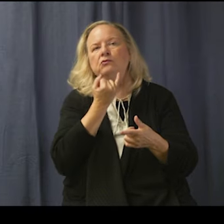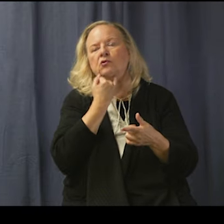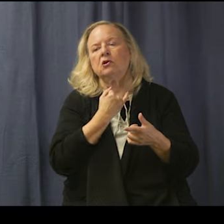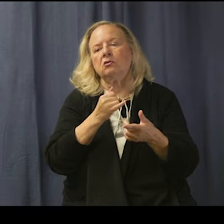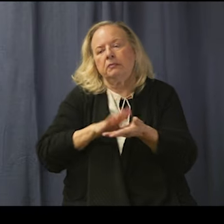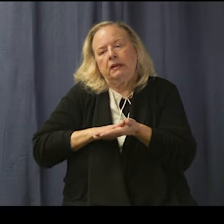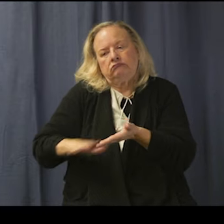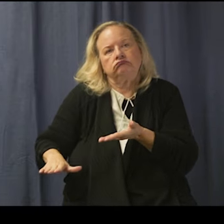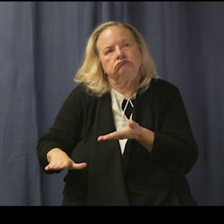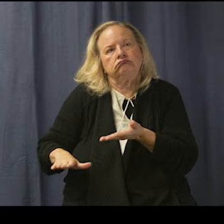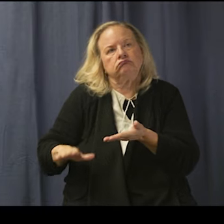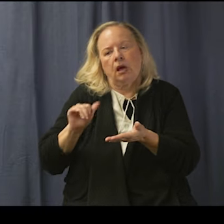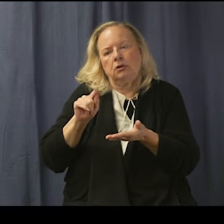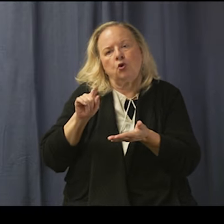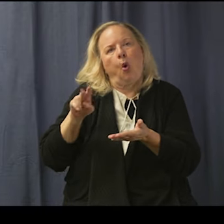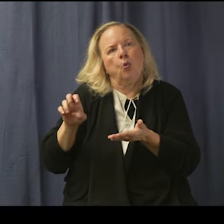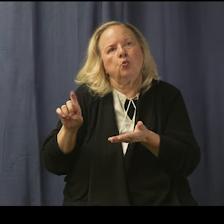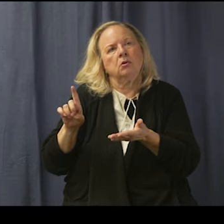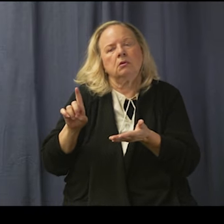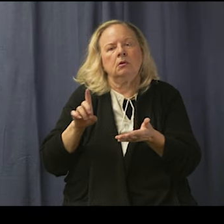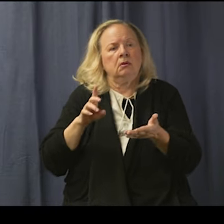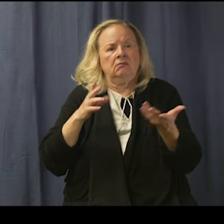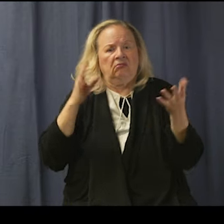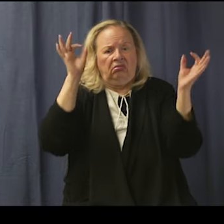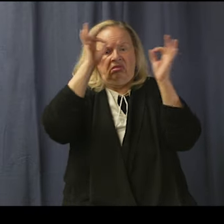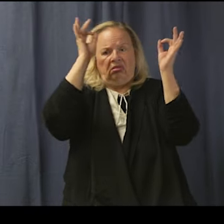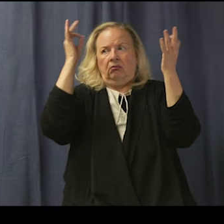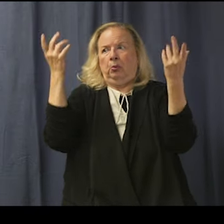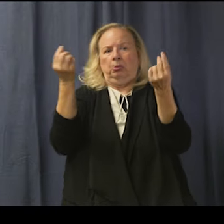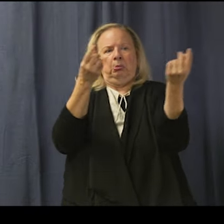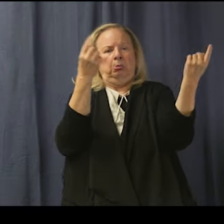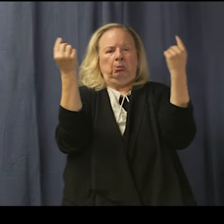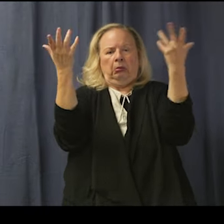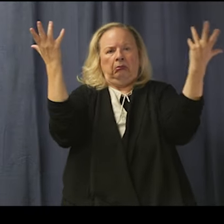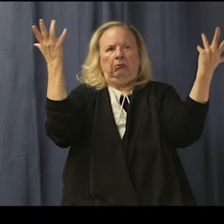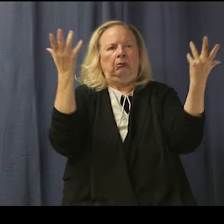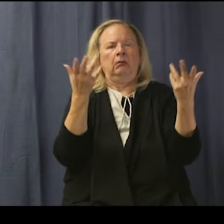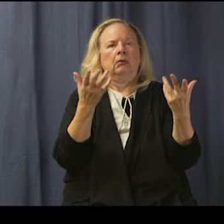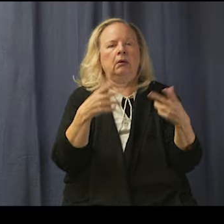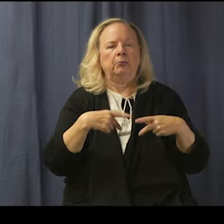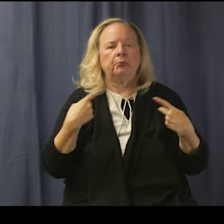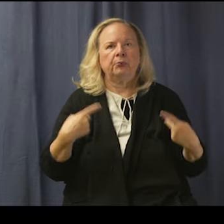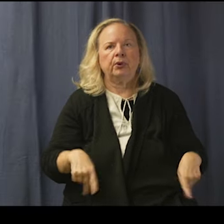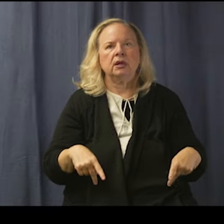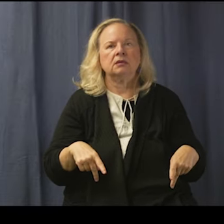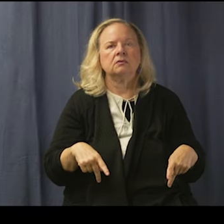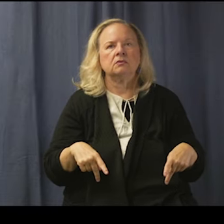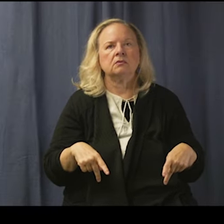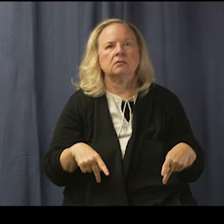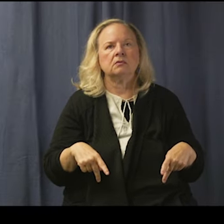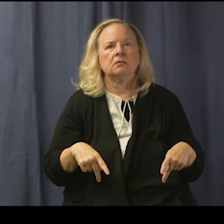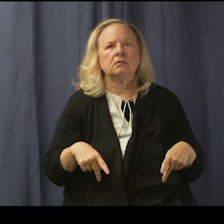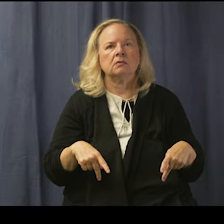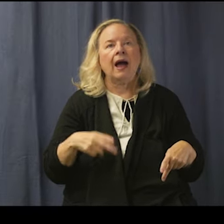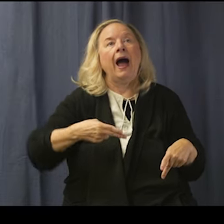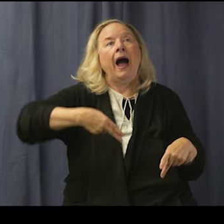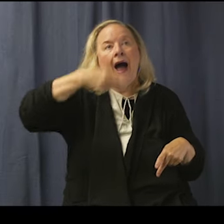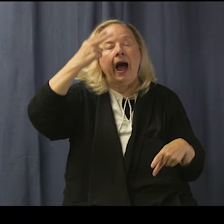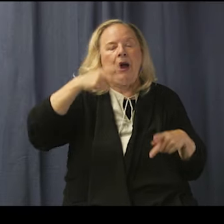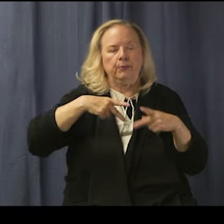A lot of them had no clue what they were supposed to do, and so priests would stay up with that high